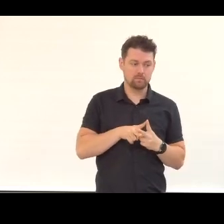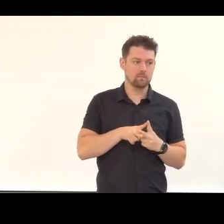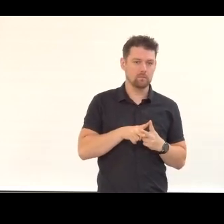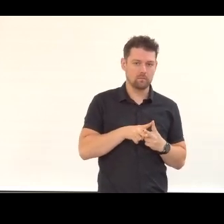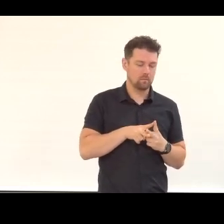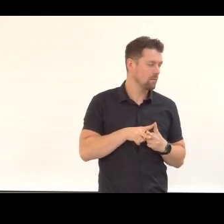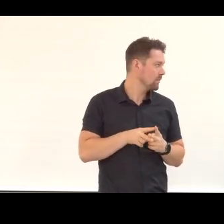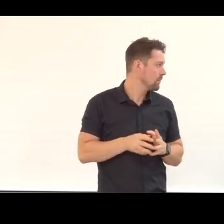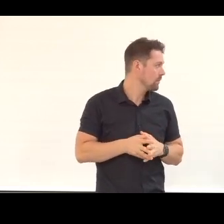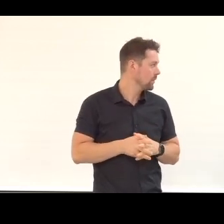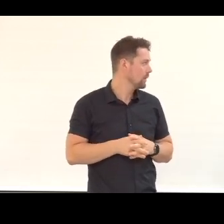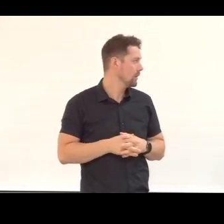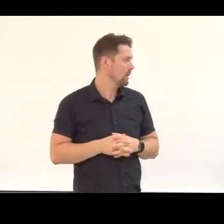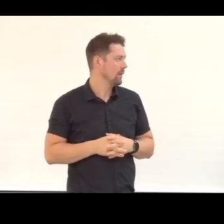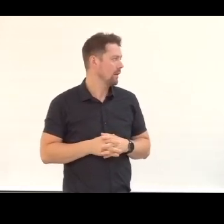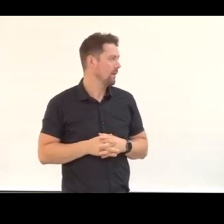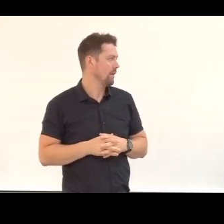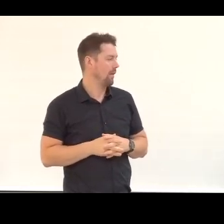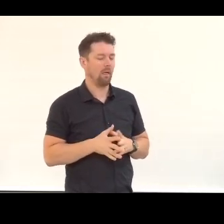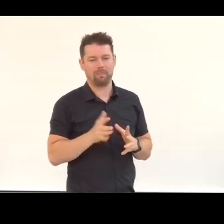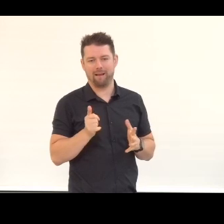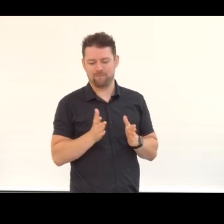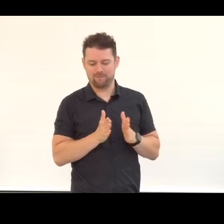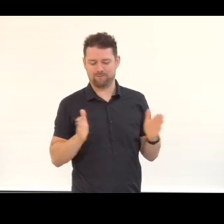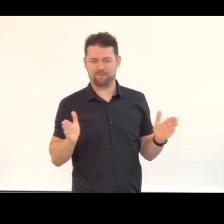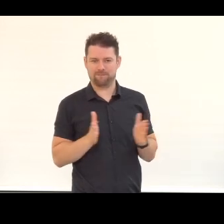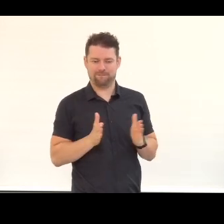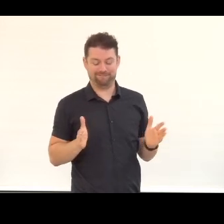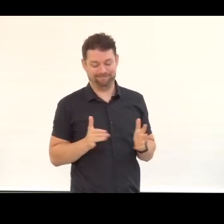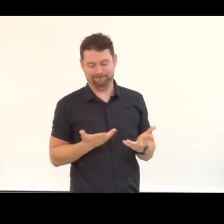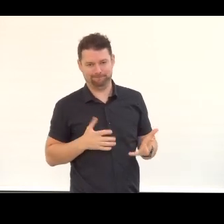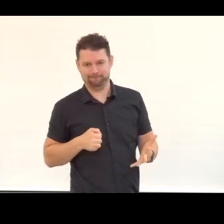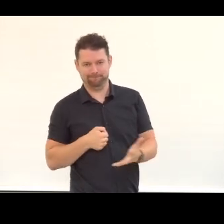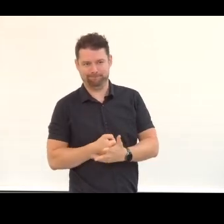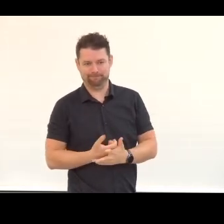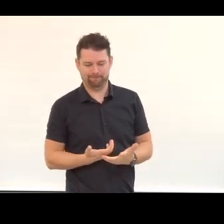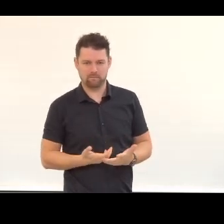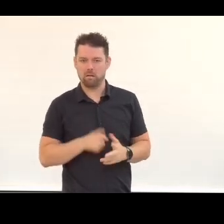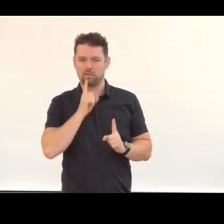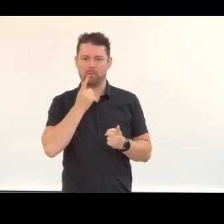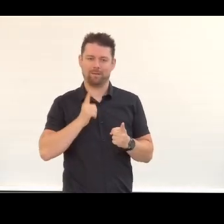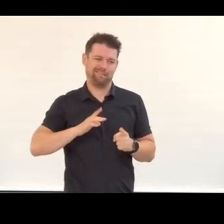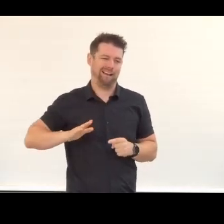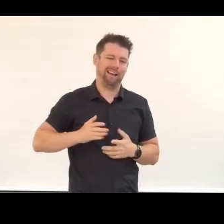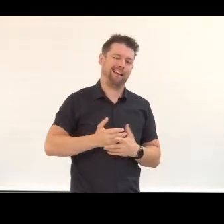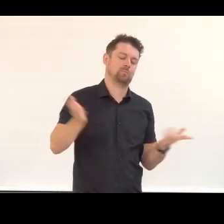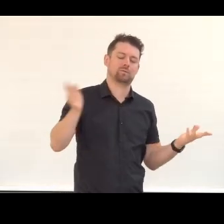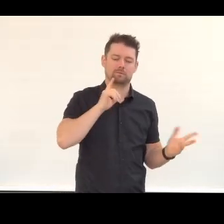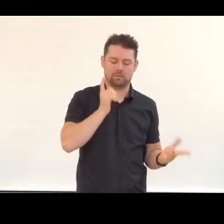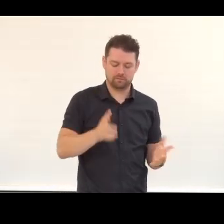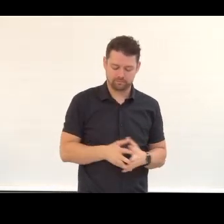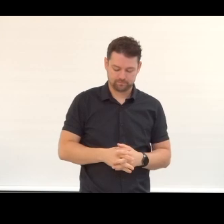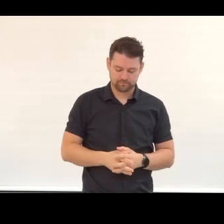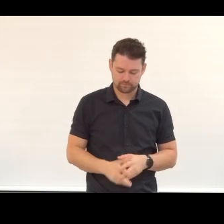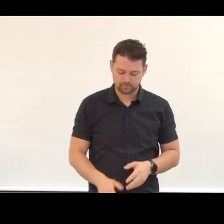Sierra, and they have certain measurements, so that you can't fit just anybody in it. Yeah,